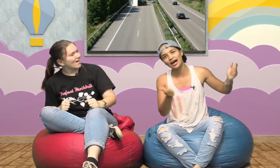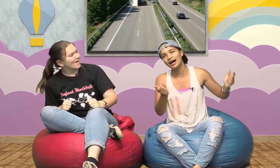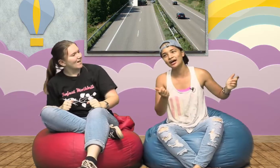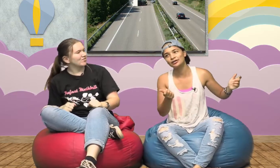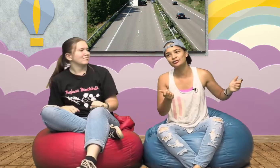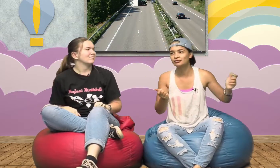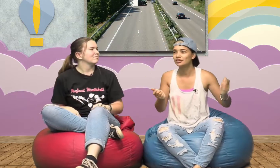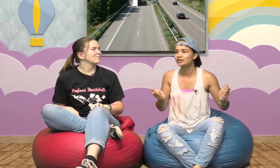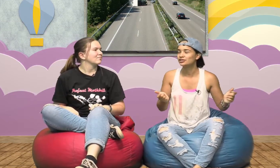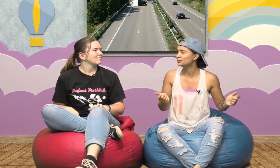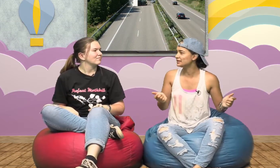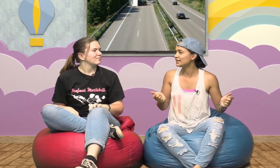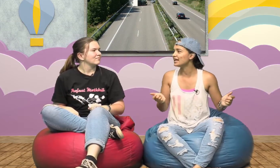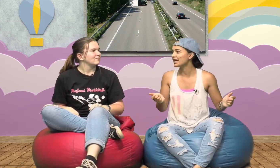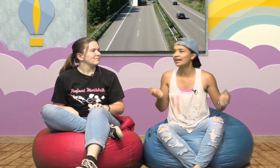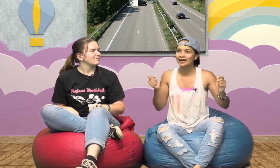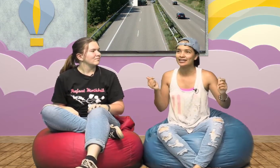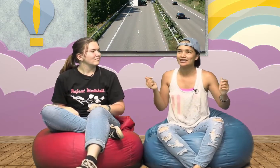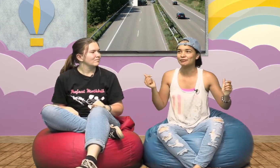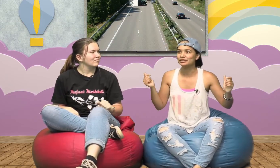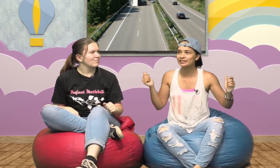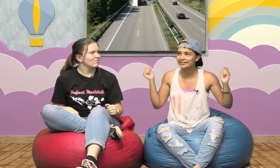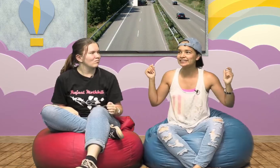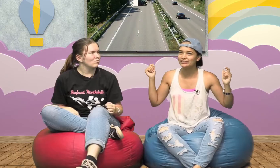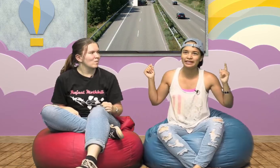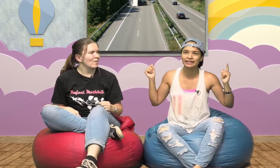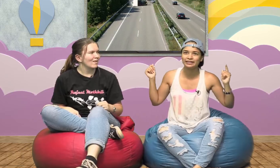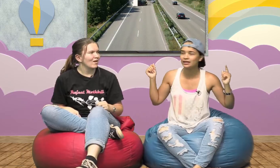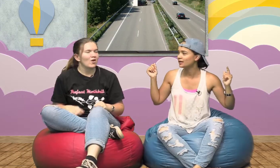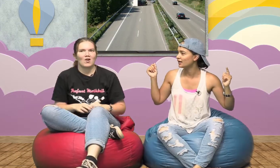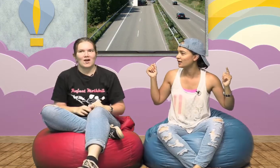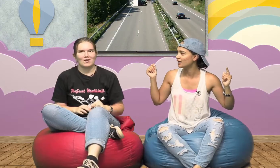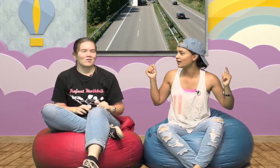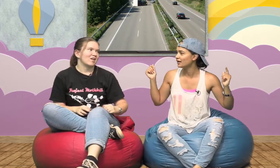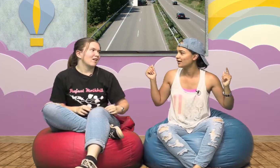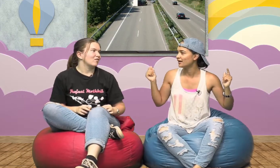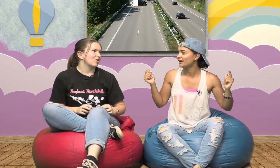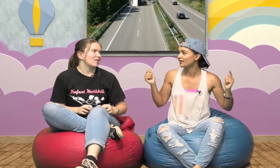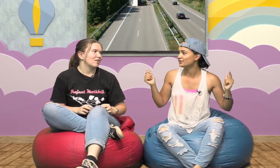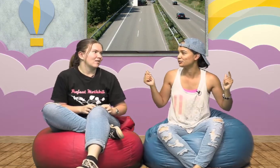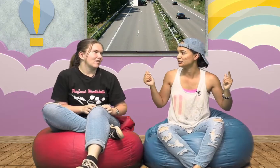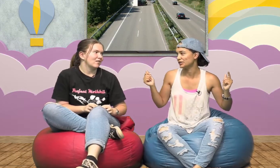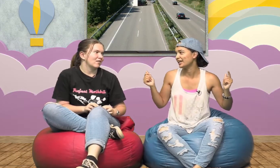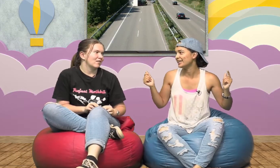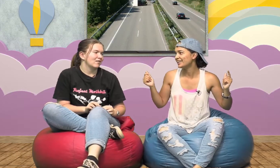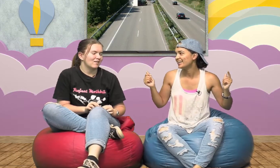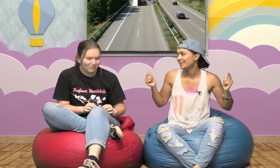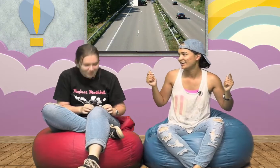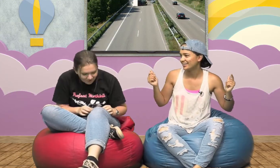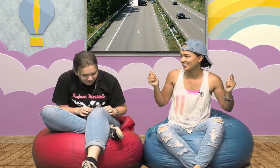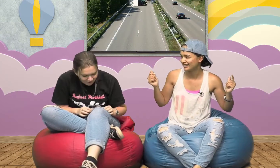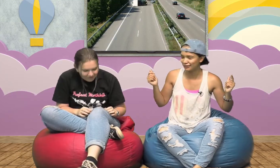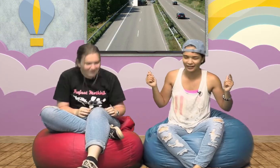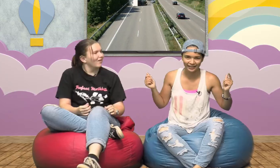the town. Should we sing it like ×3 speed? I don't know if I can, Jeannie. Should we try?